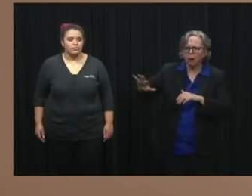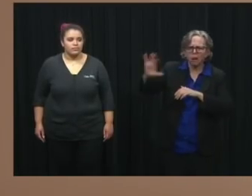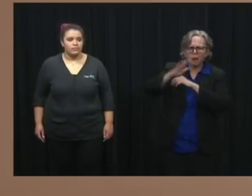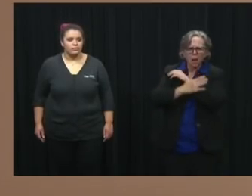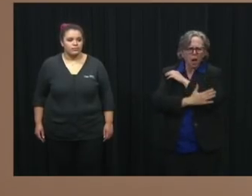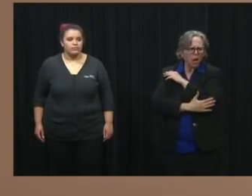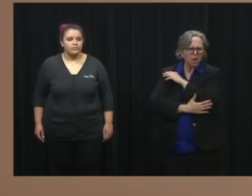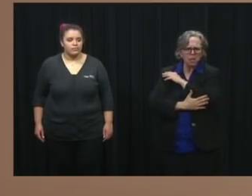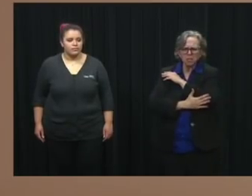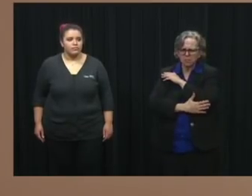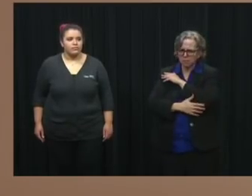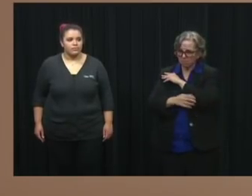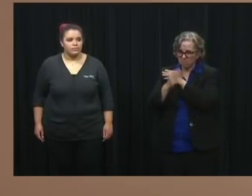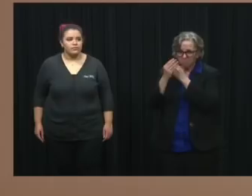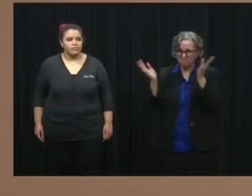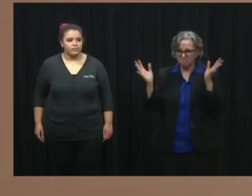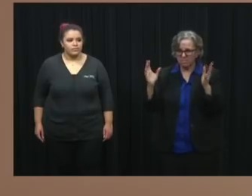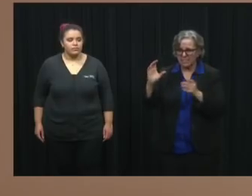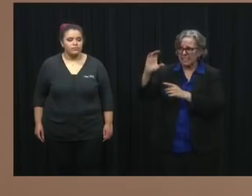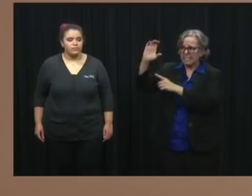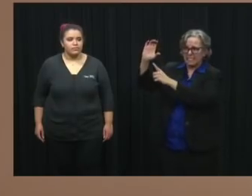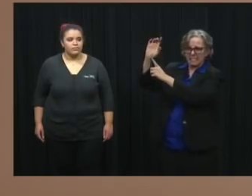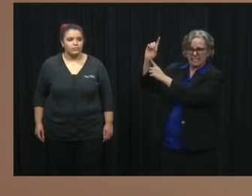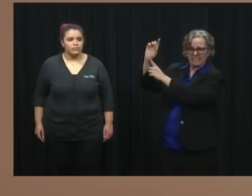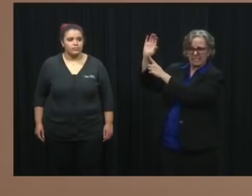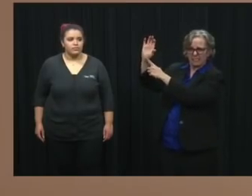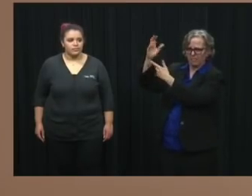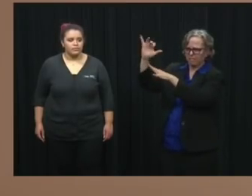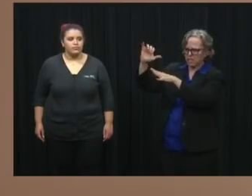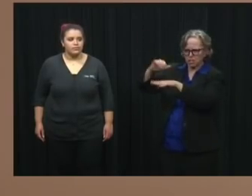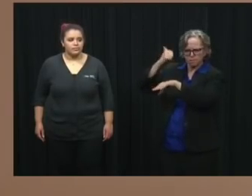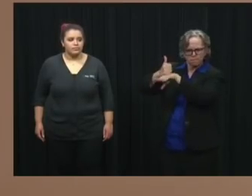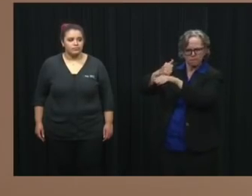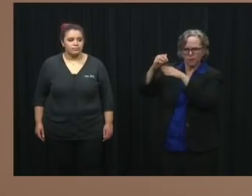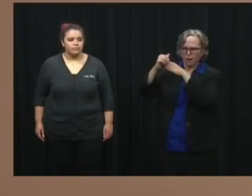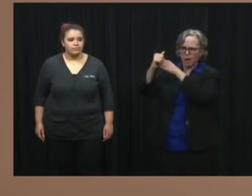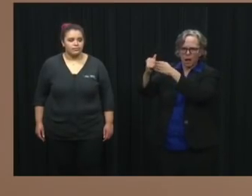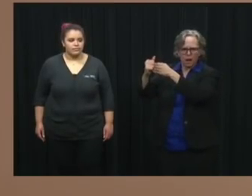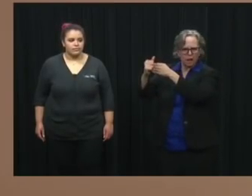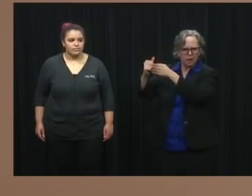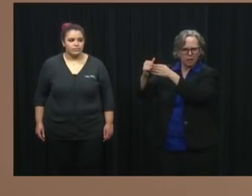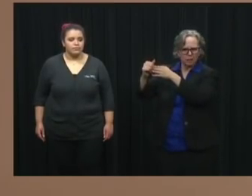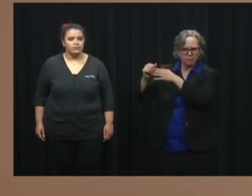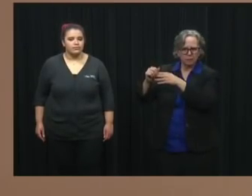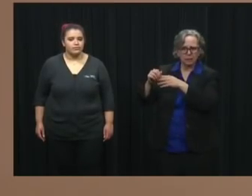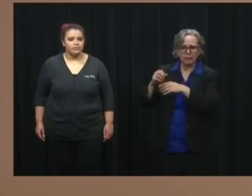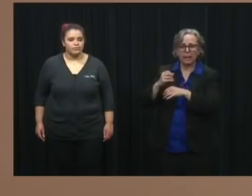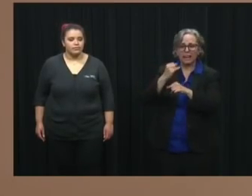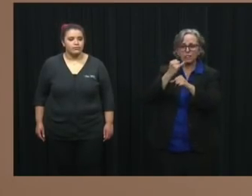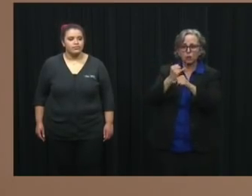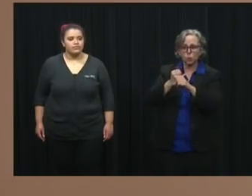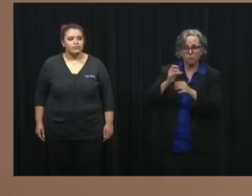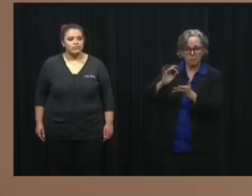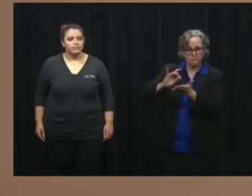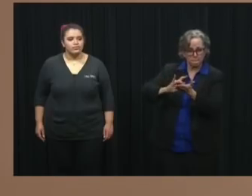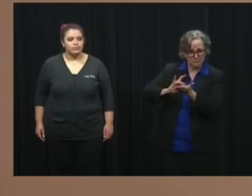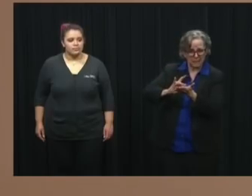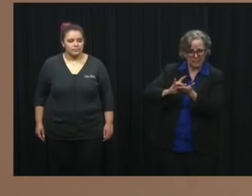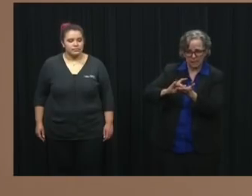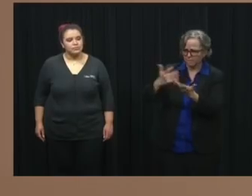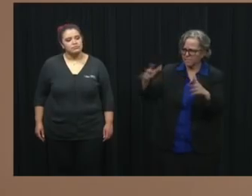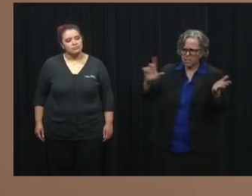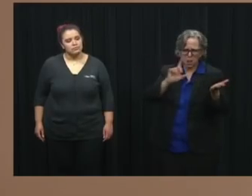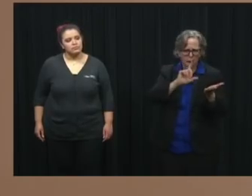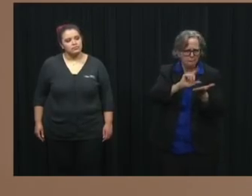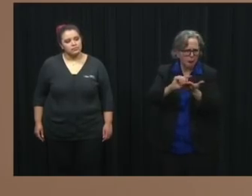have guidance on. The Institute of Medicine has published on this. And as far back as 2016, my health